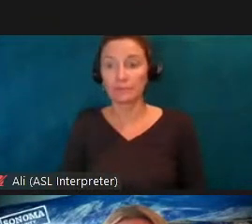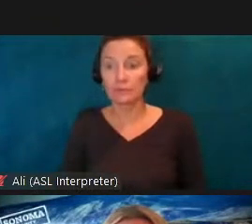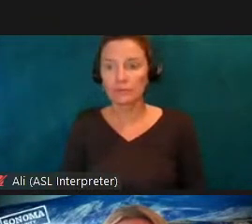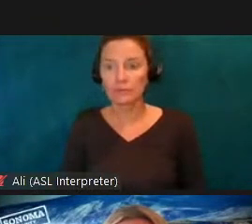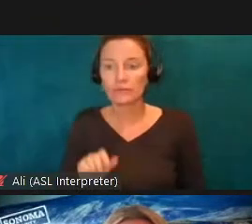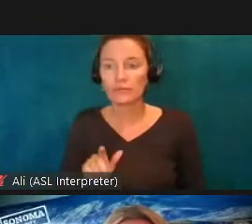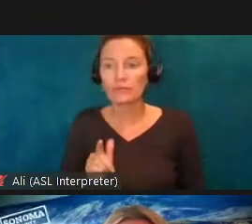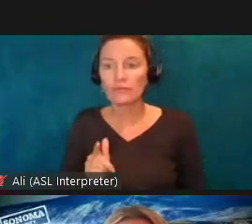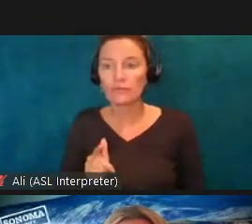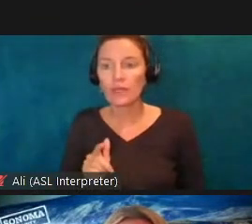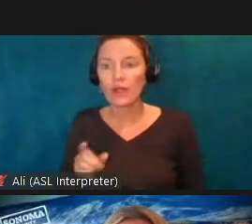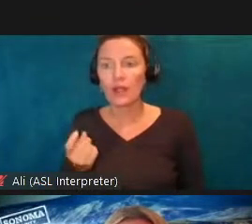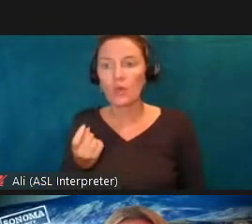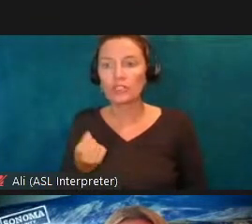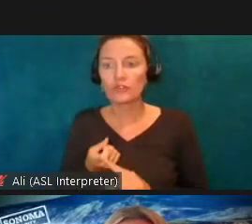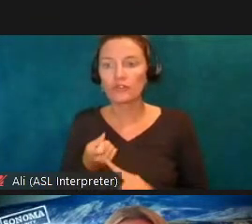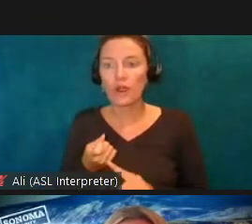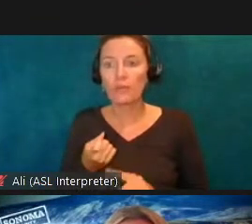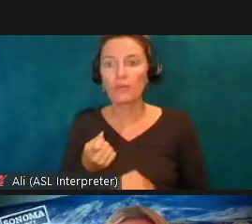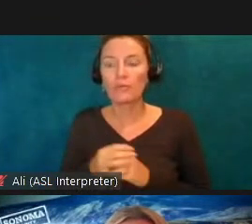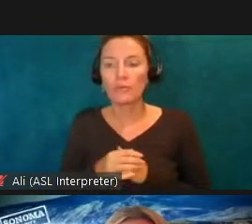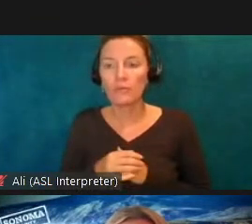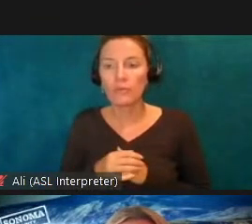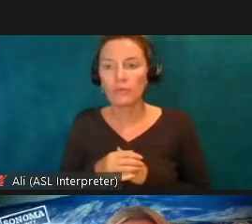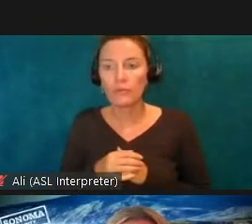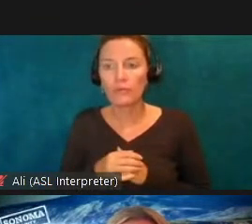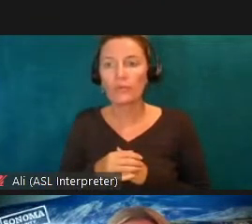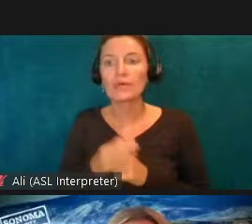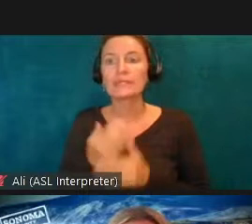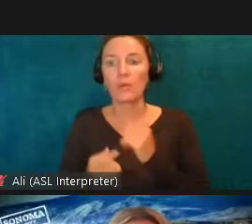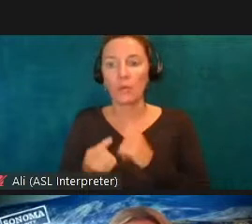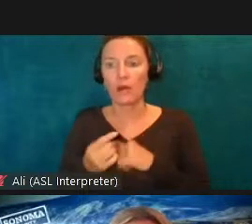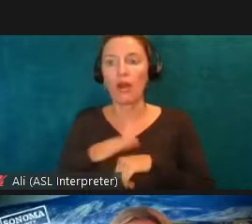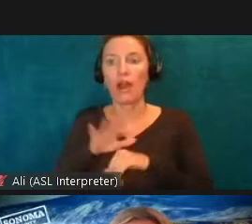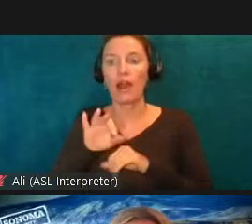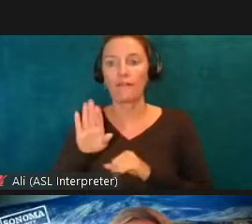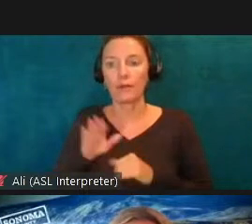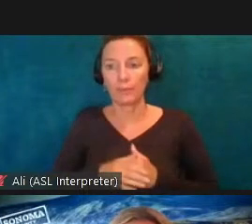Here's a question from one of our viewers on Facebook.